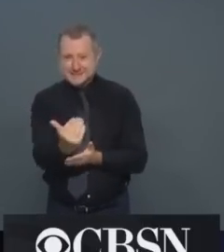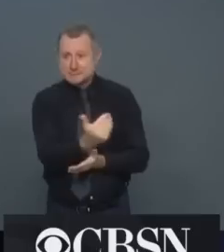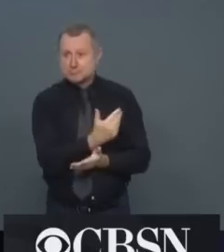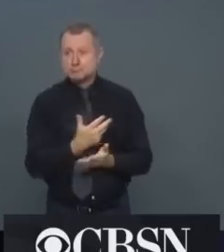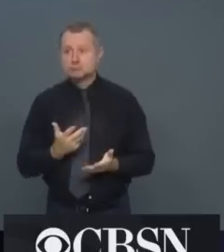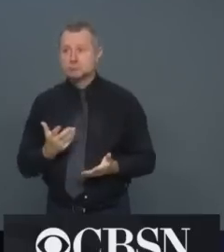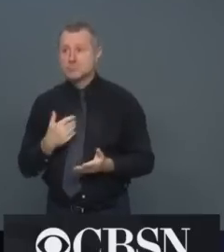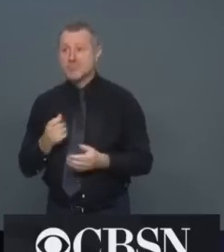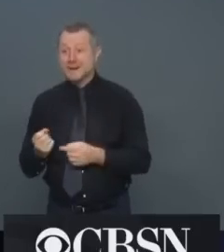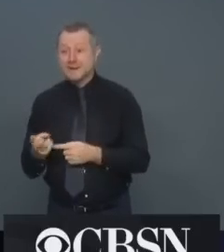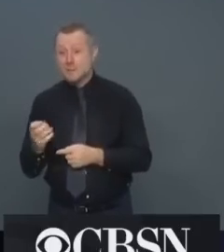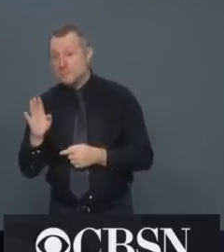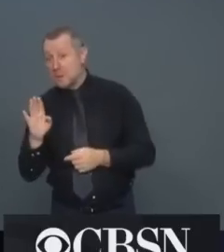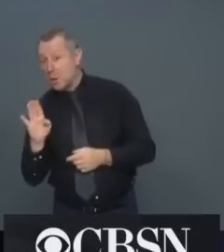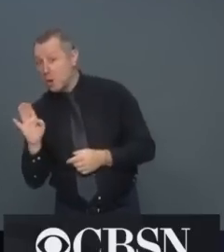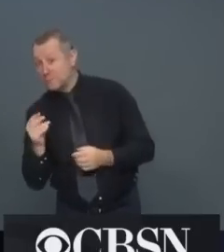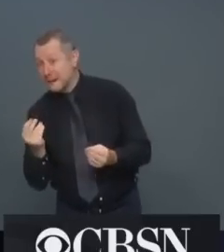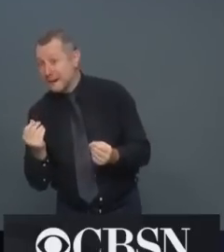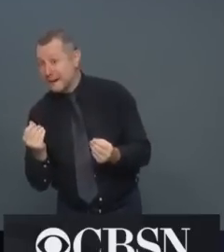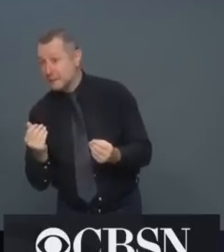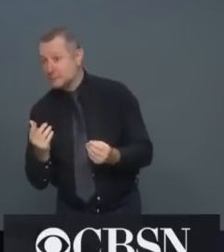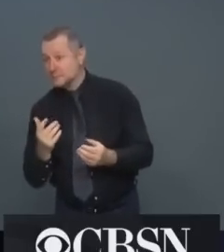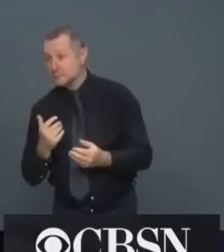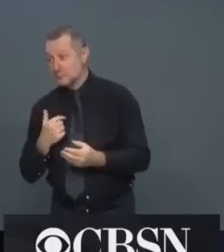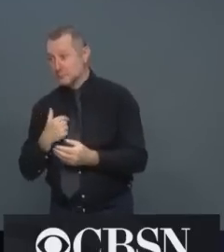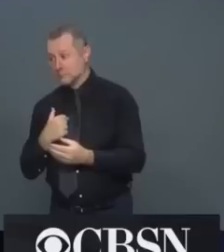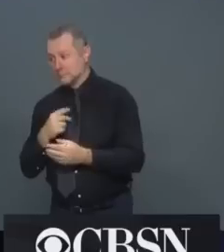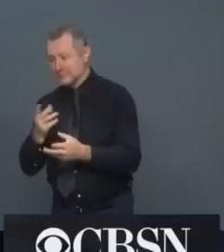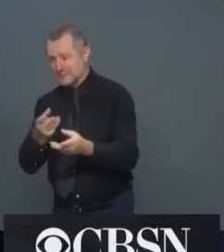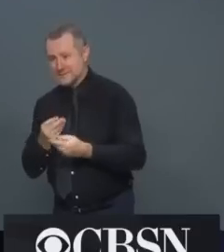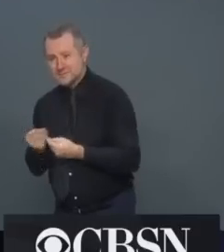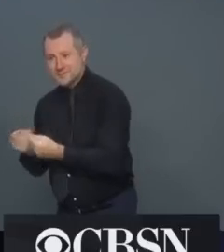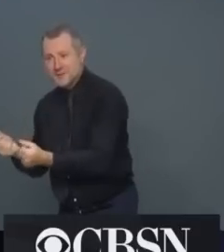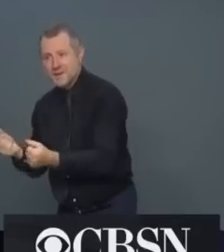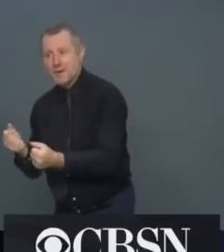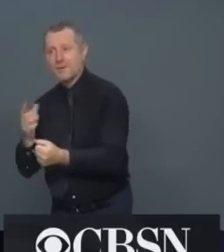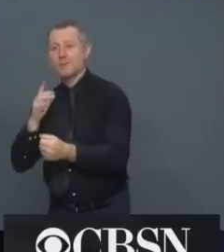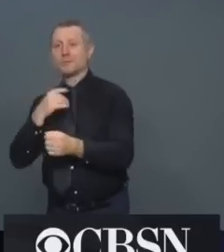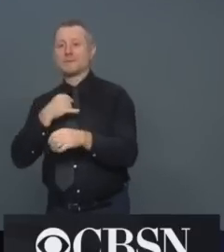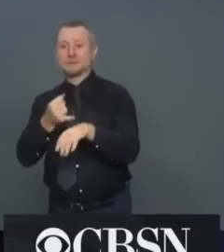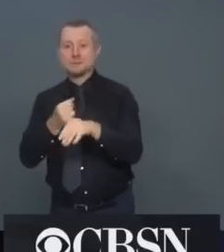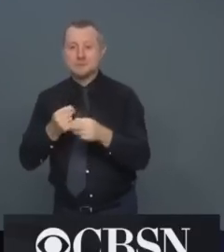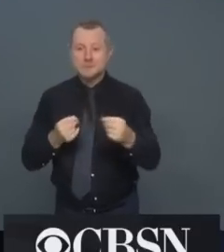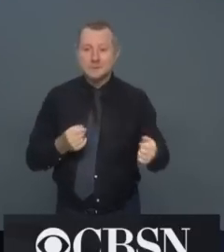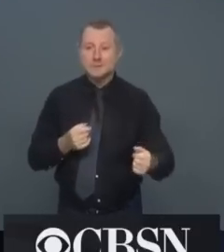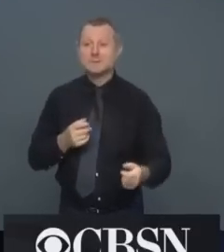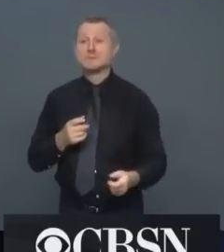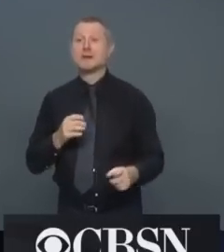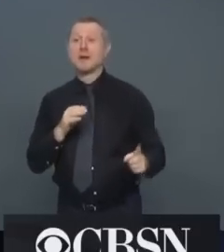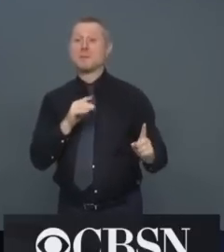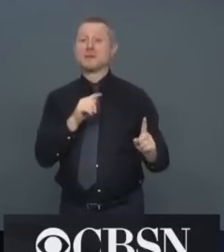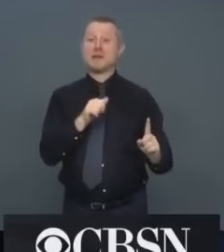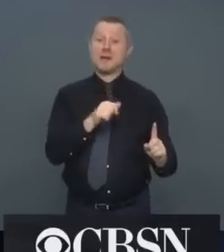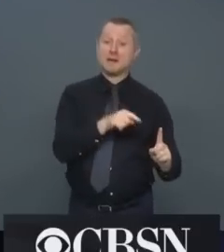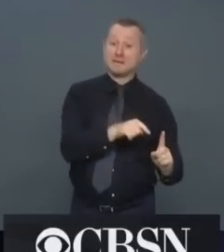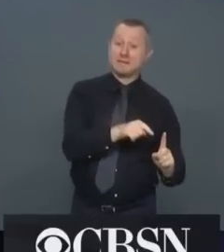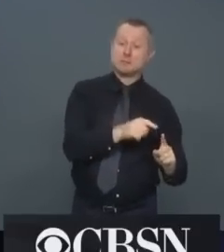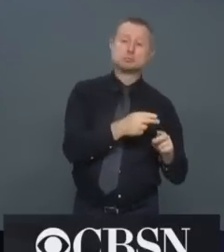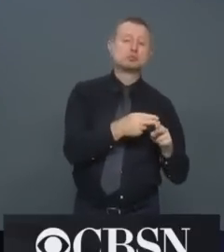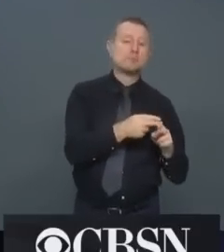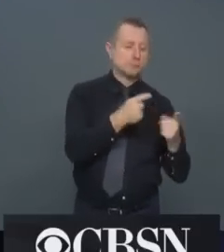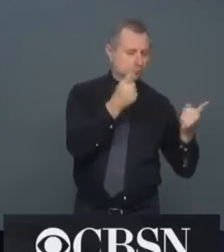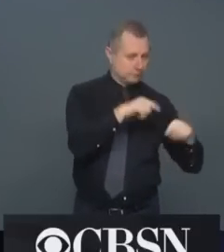debt service, right? MTA is talking about short-term borrowing. State's talking about short-term borrowing. I have no problem with the city doing